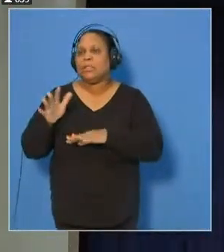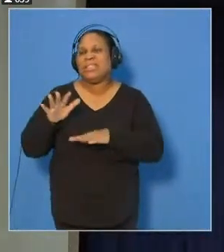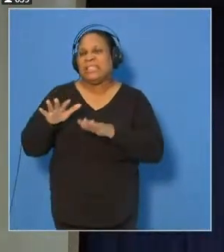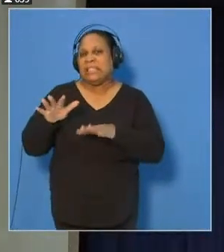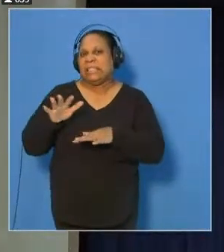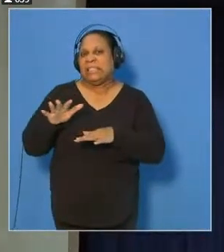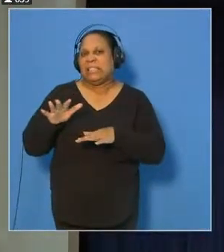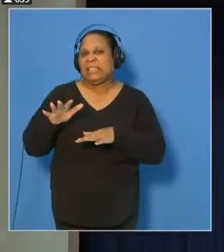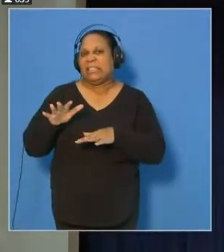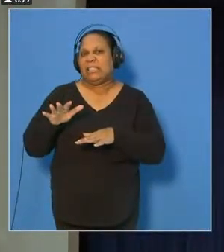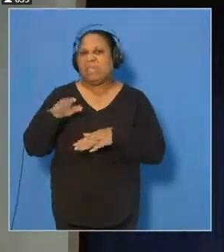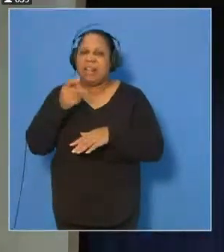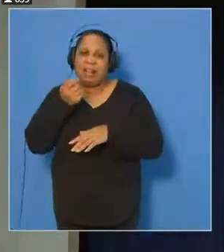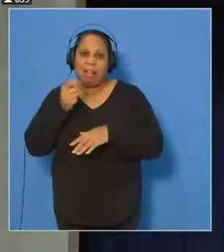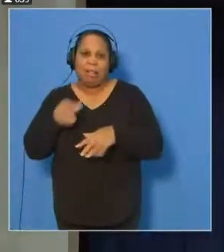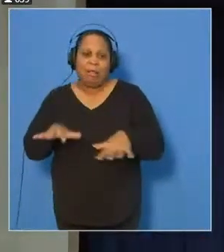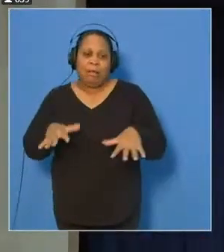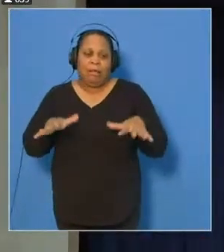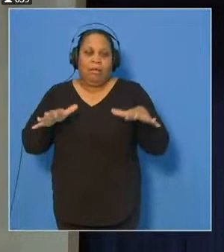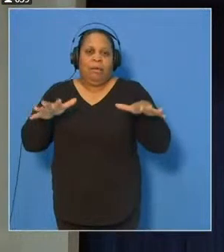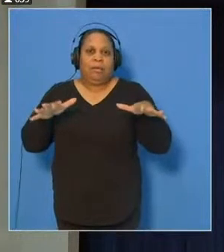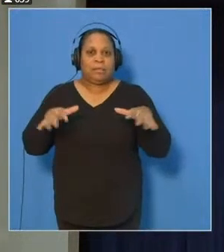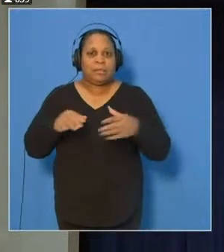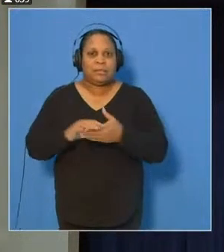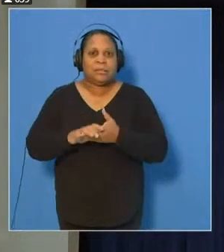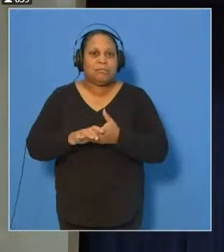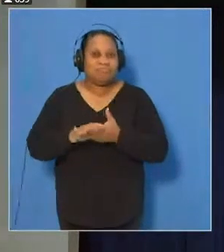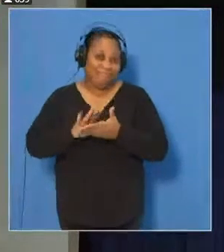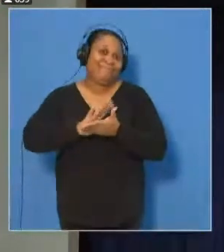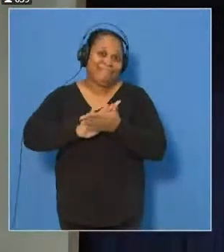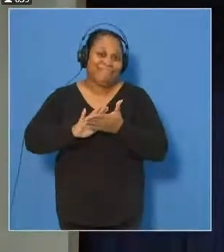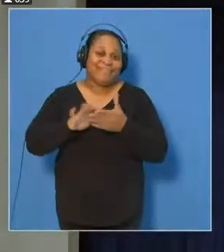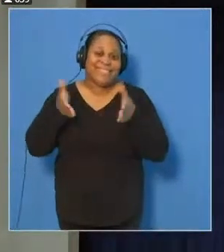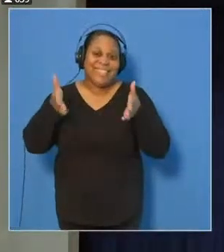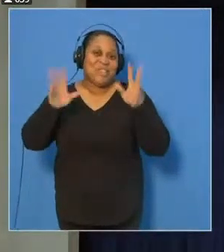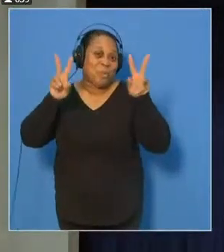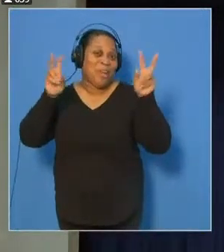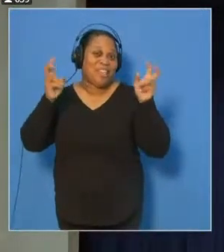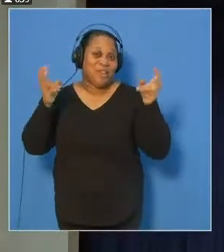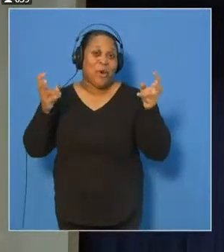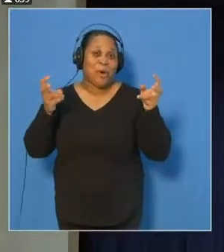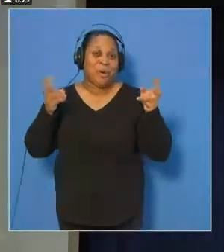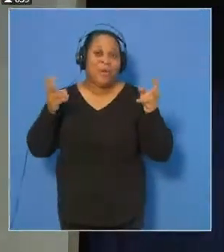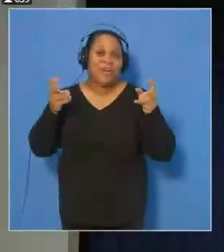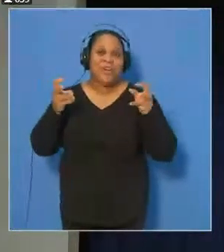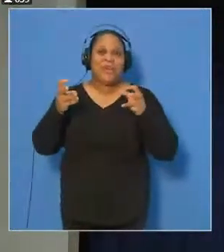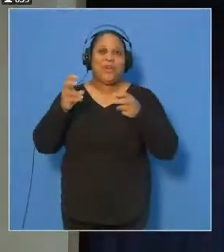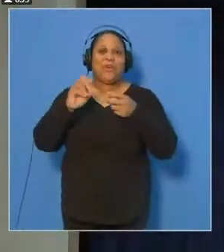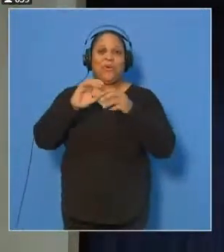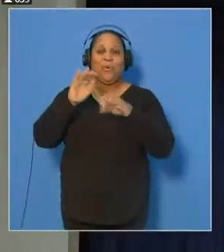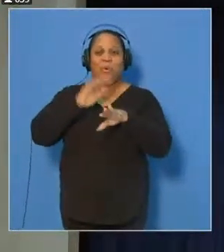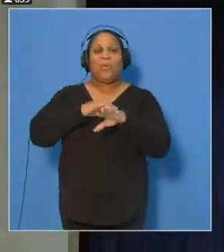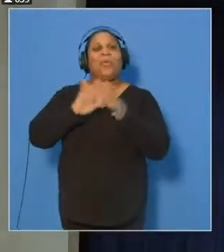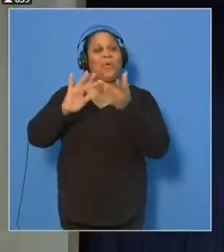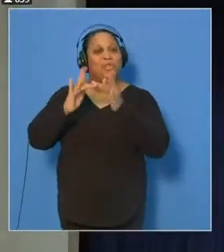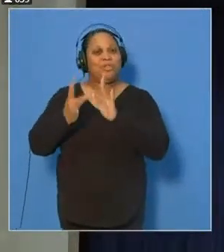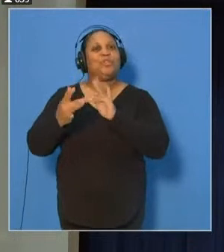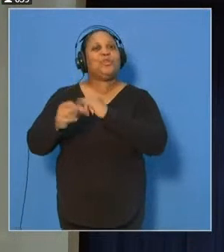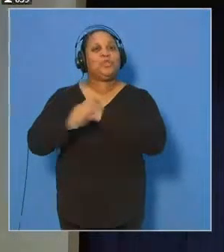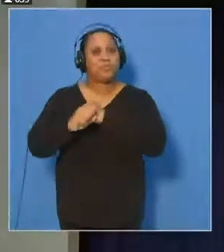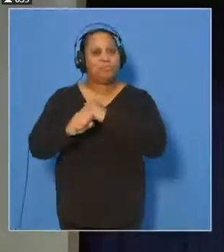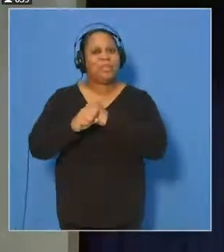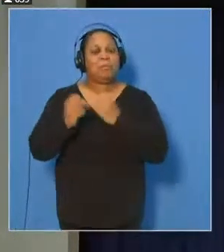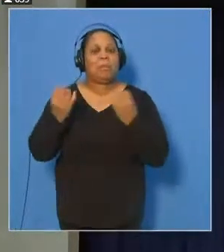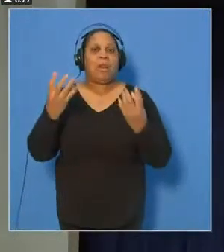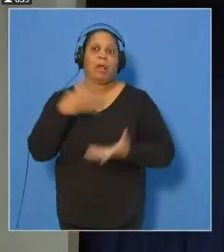being a little angsty, would be, I guess, a nice way to term it, on social media today. But there were many